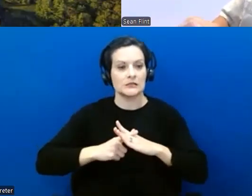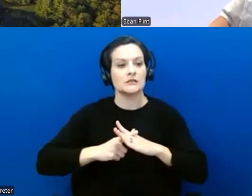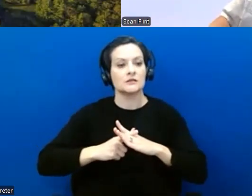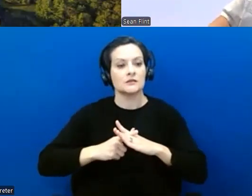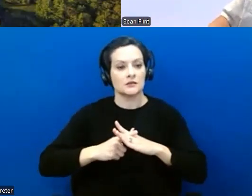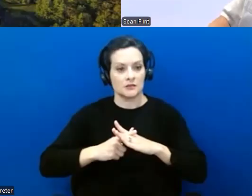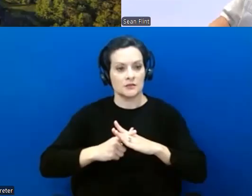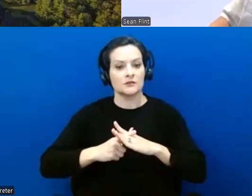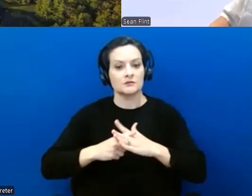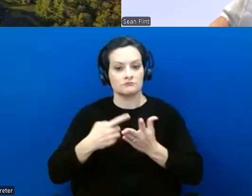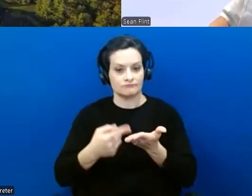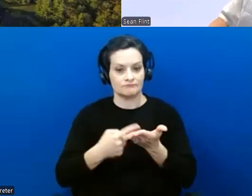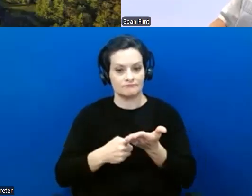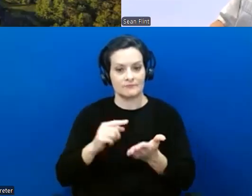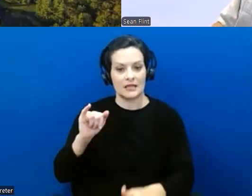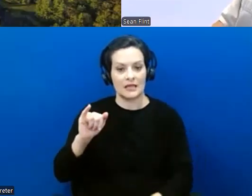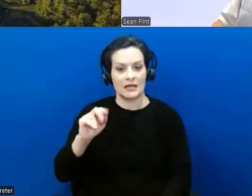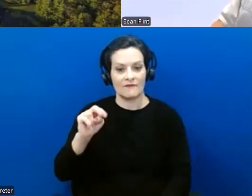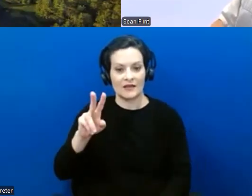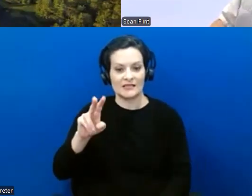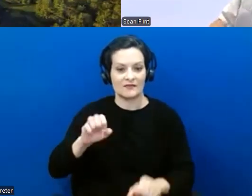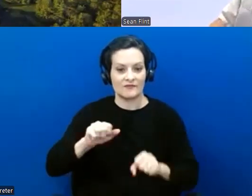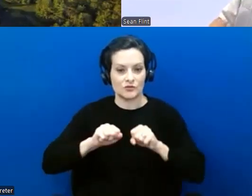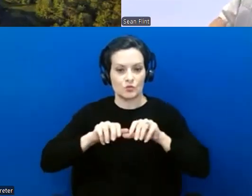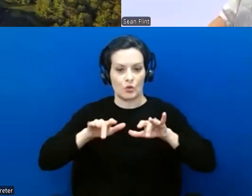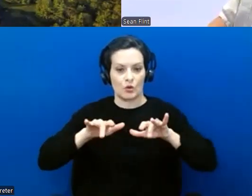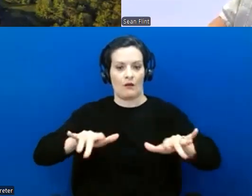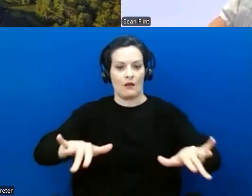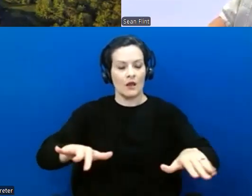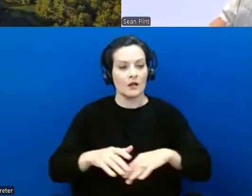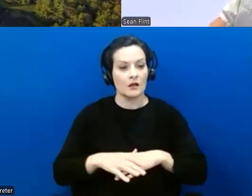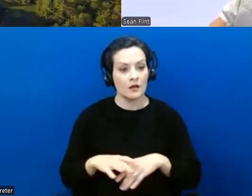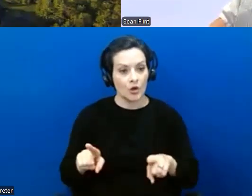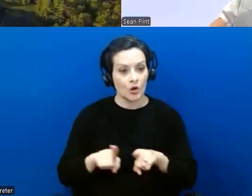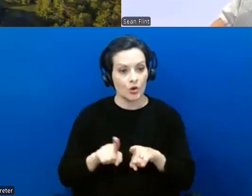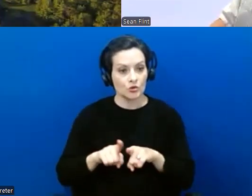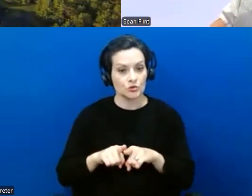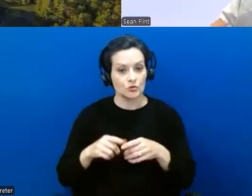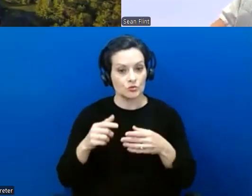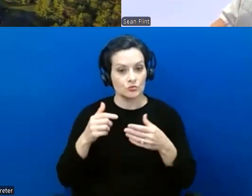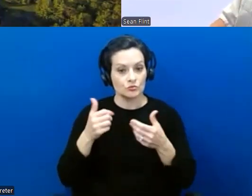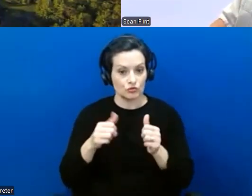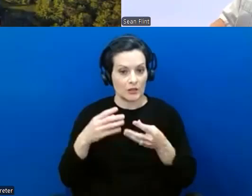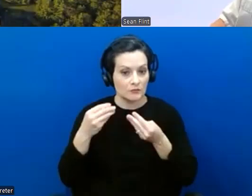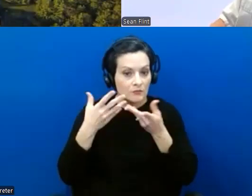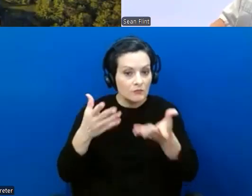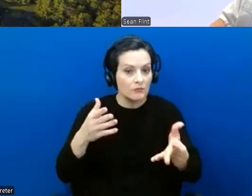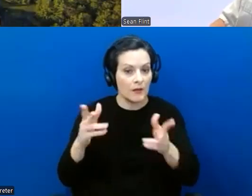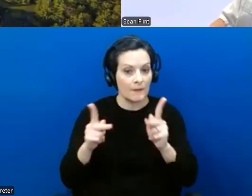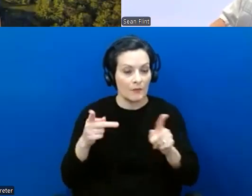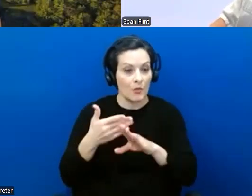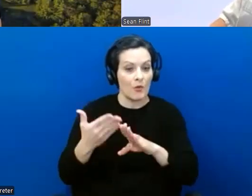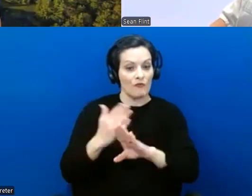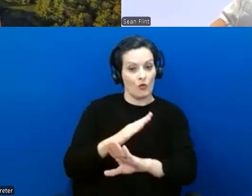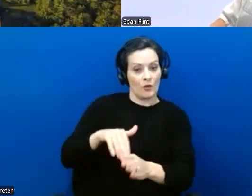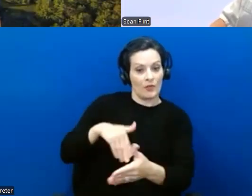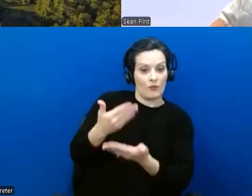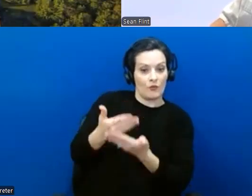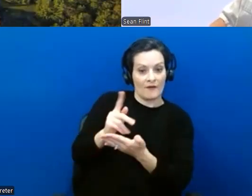invasive spread, and then always trying to get information to people before they're at a trailhead or a